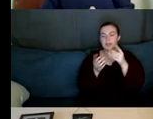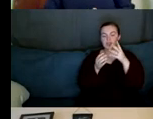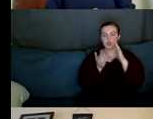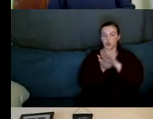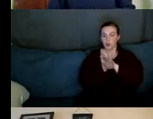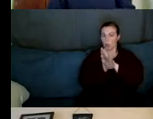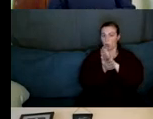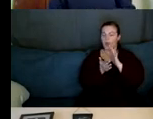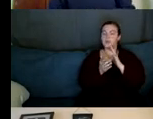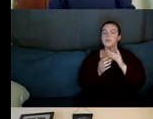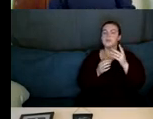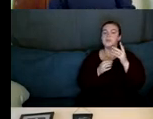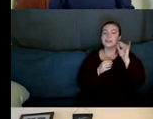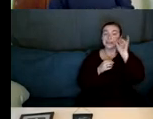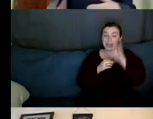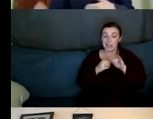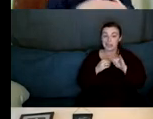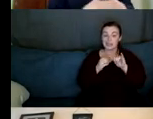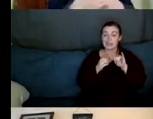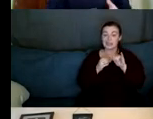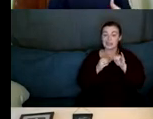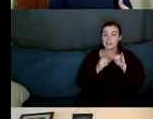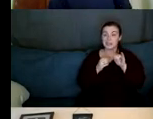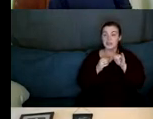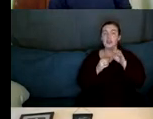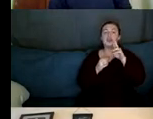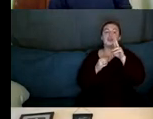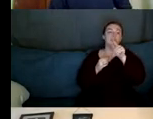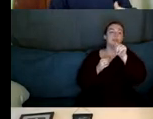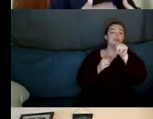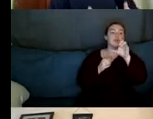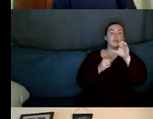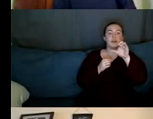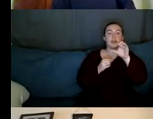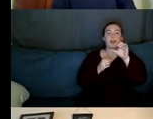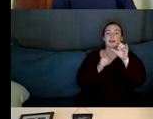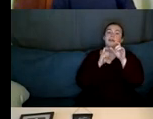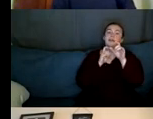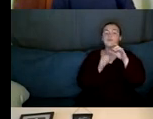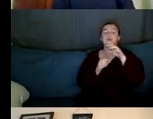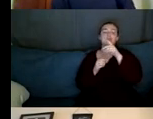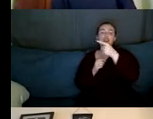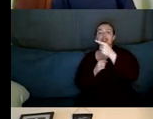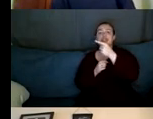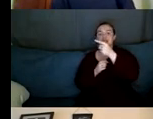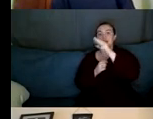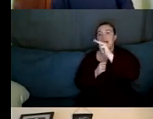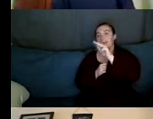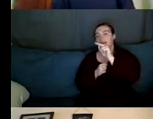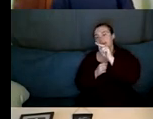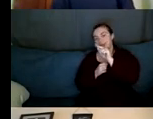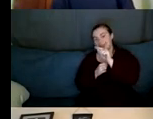GMT is so UTC took over GMT. You'll still hear people say it,